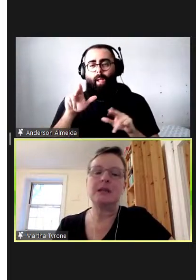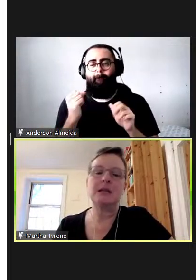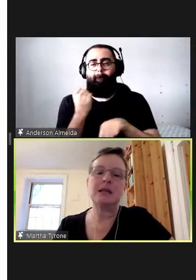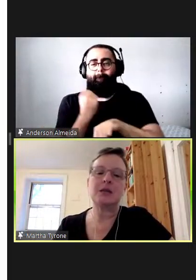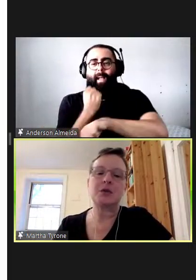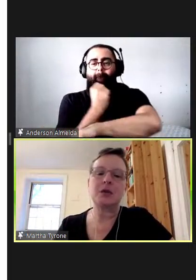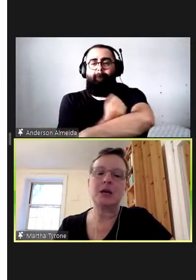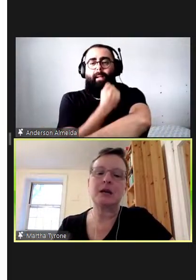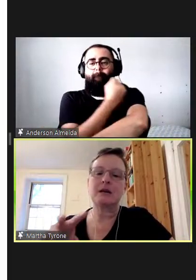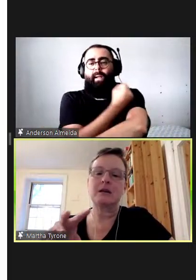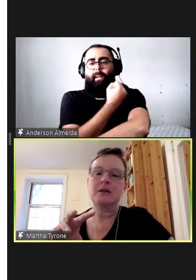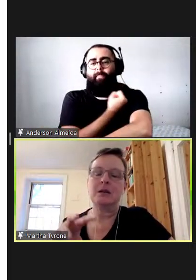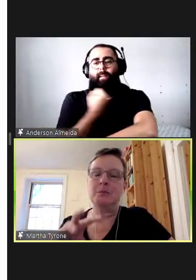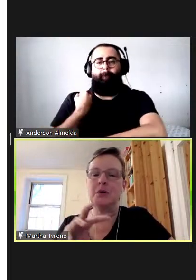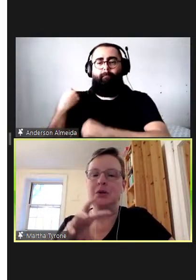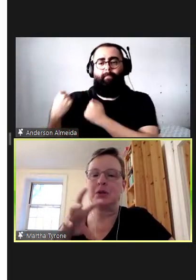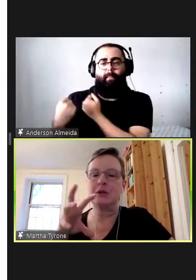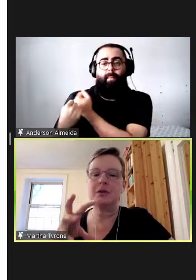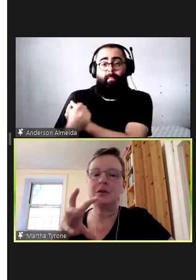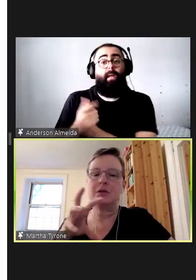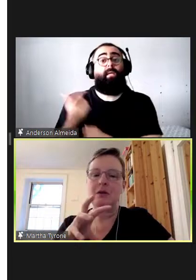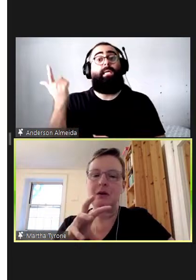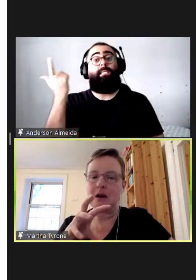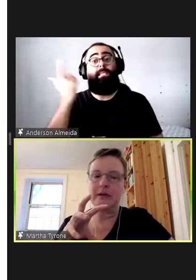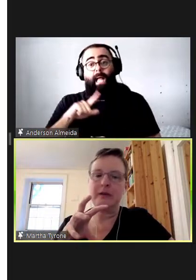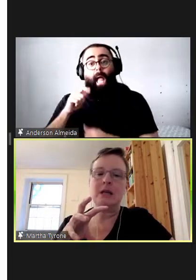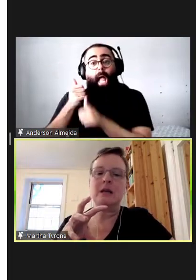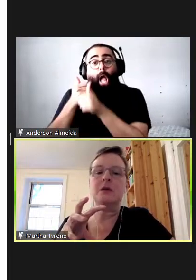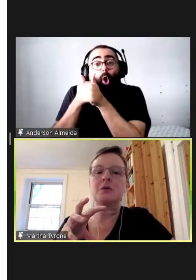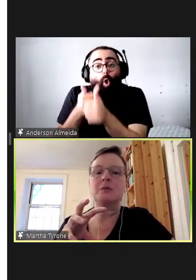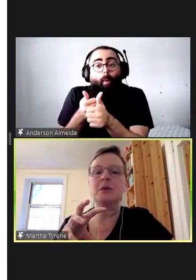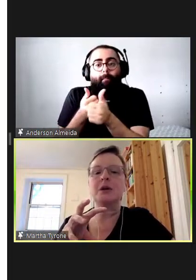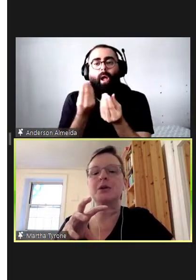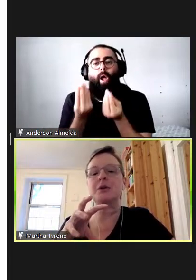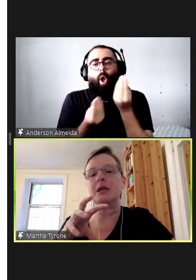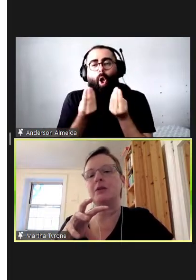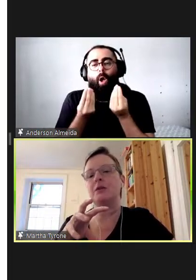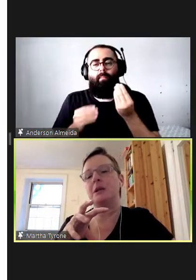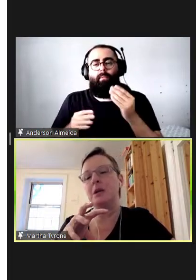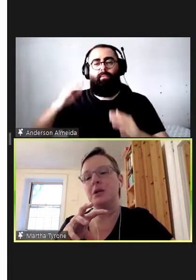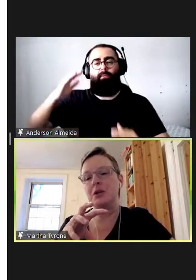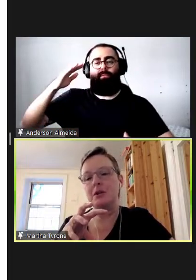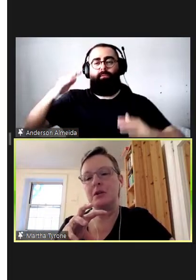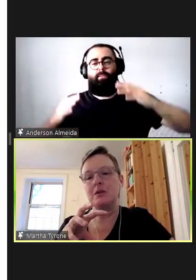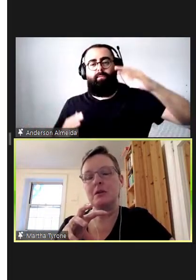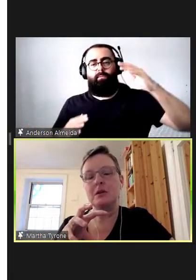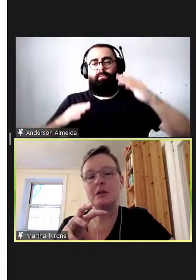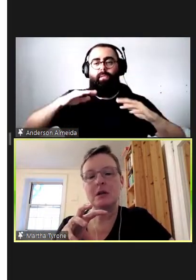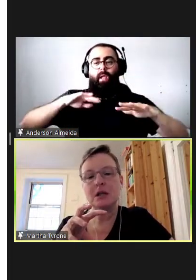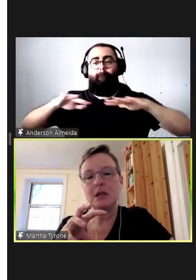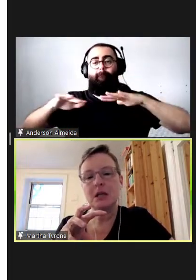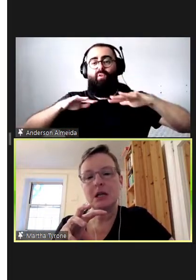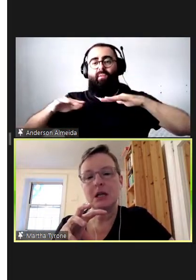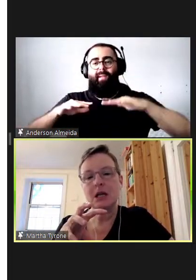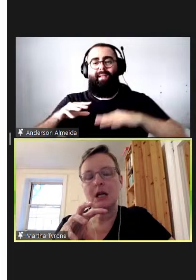So this lets us track the motions of the individual markers in 3 dimensions.